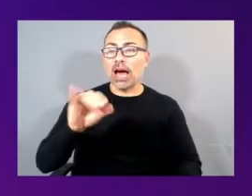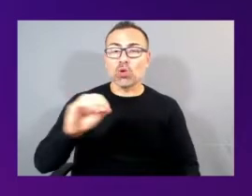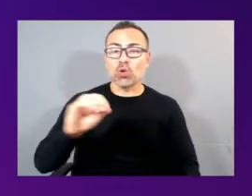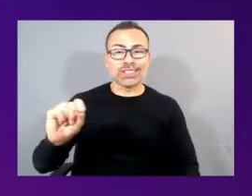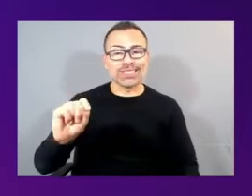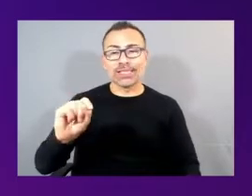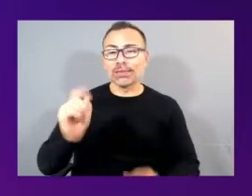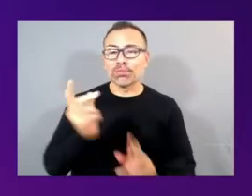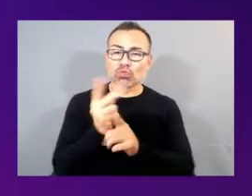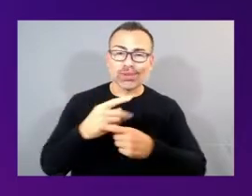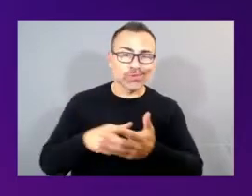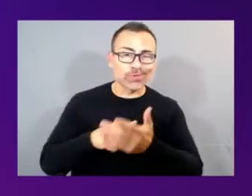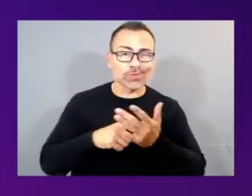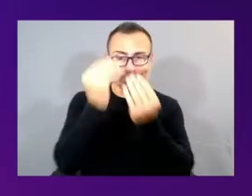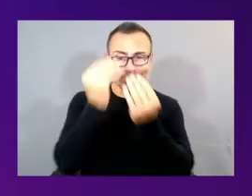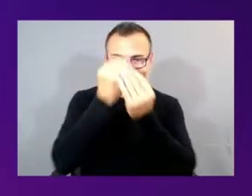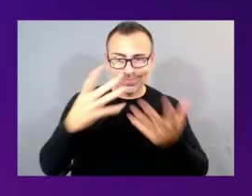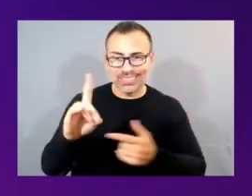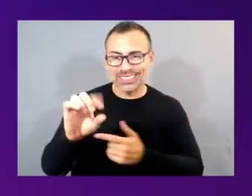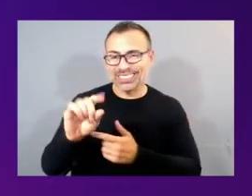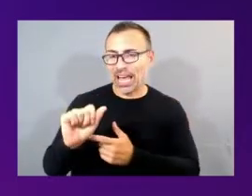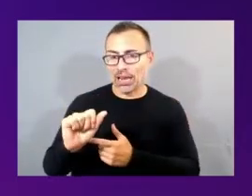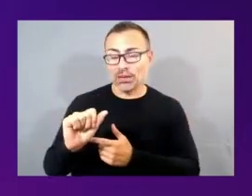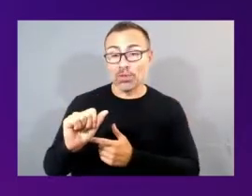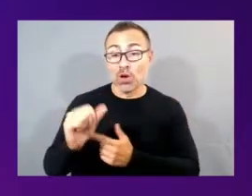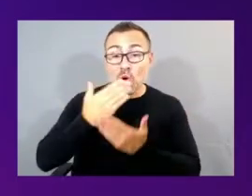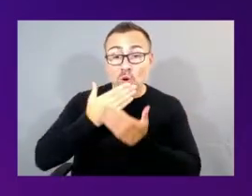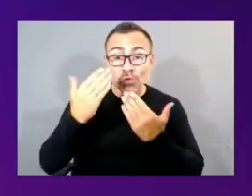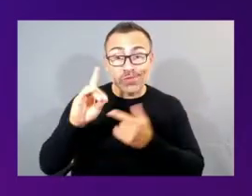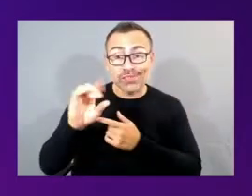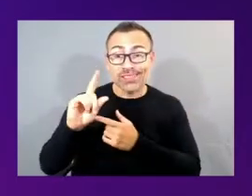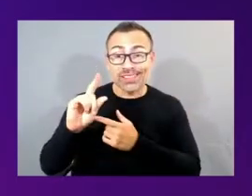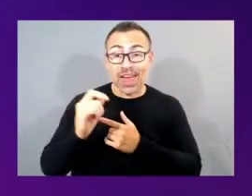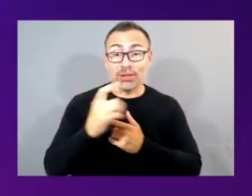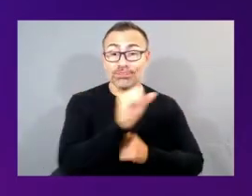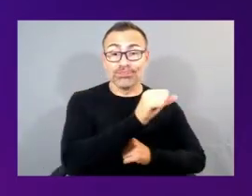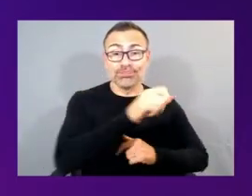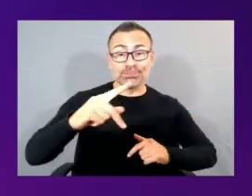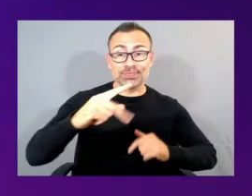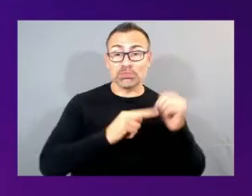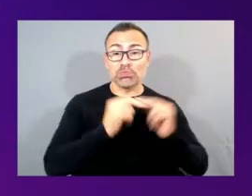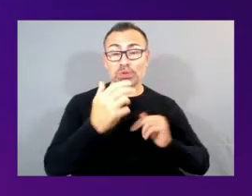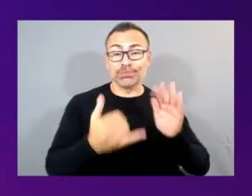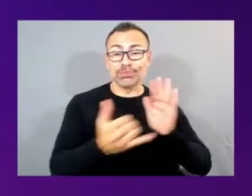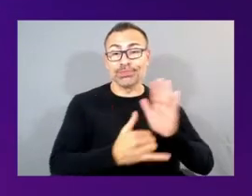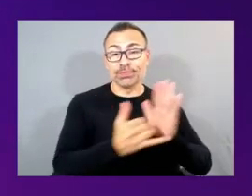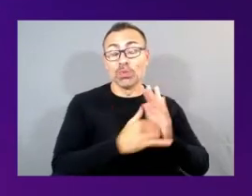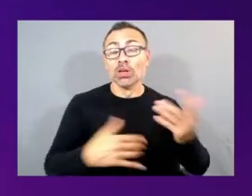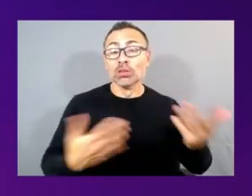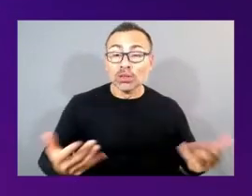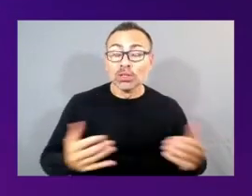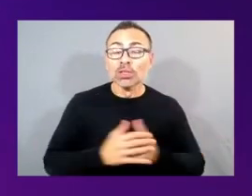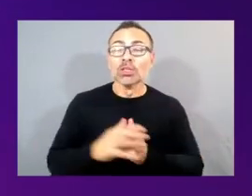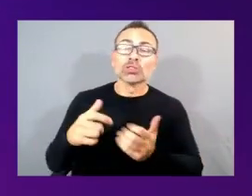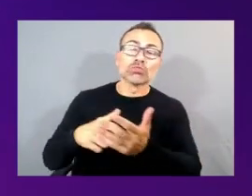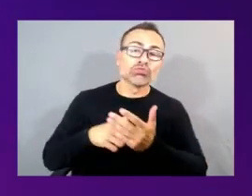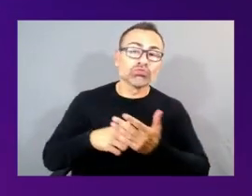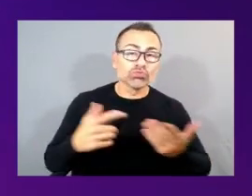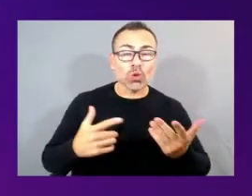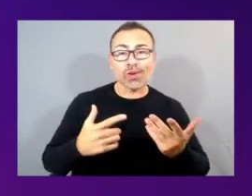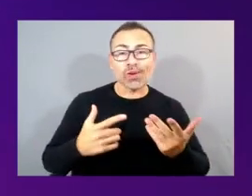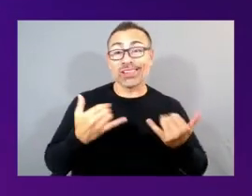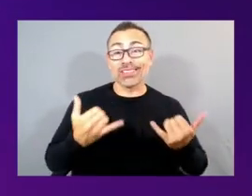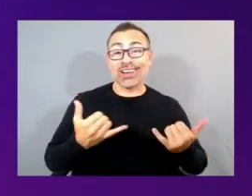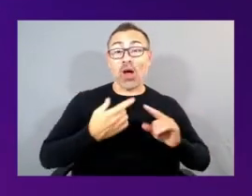we can't build any applications in the cloud. So currently, this takes weeks or even months to just connect a single machine.